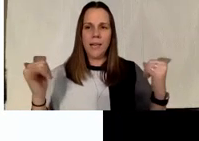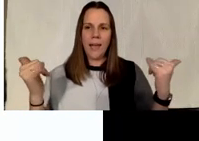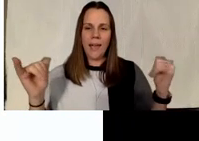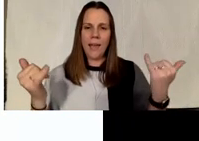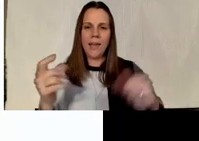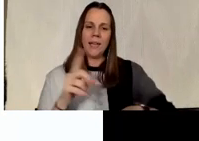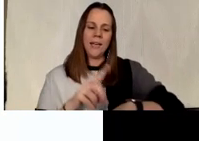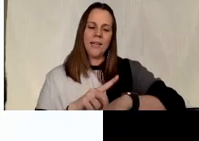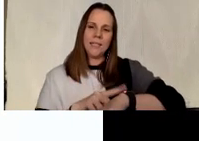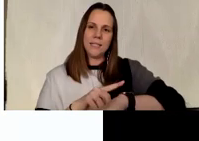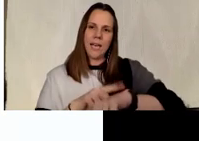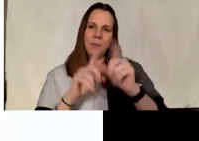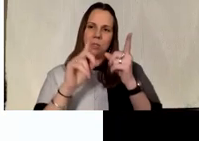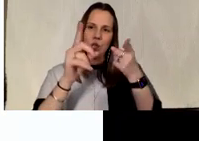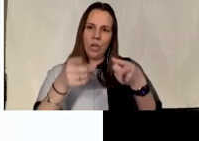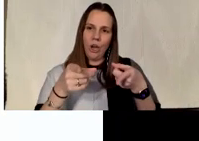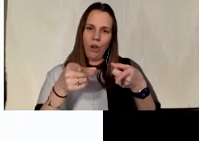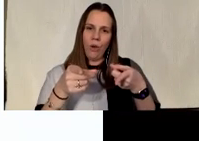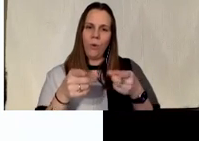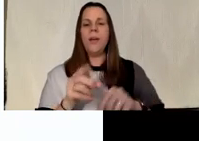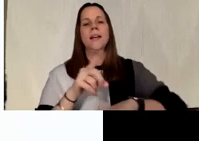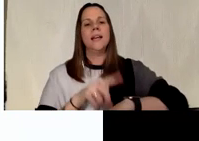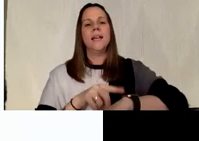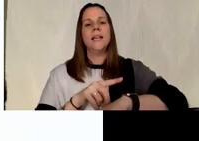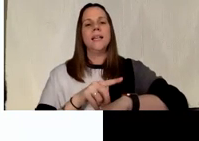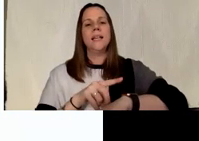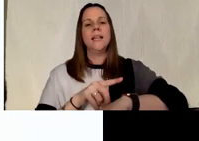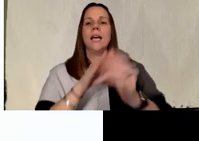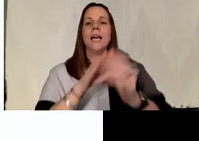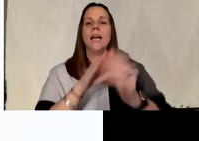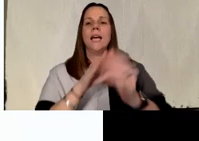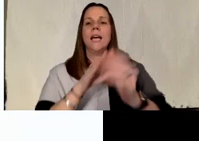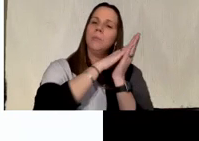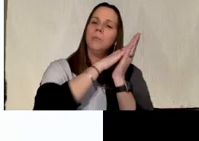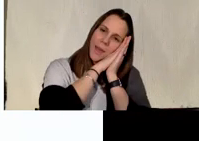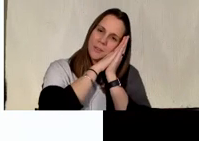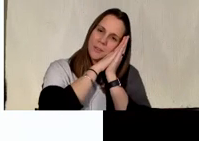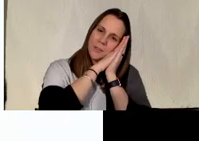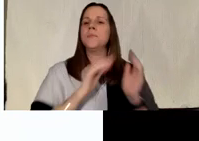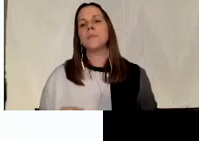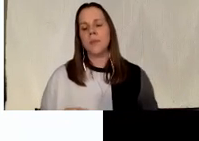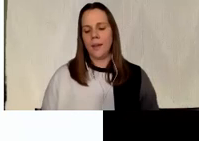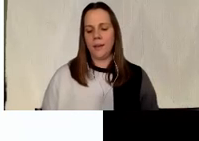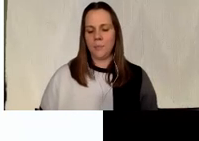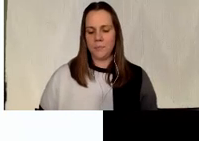to play, time to go, time for bed.